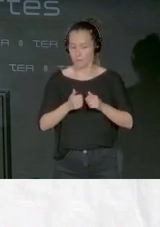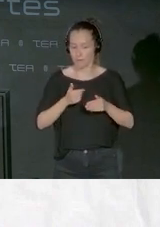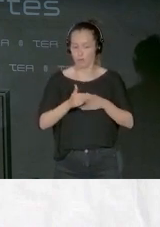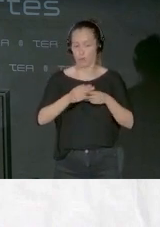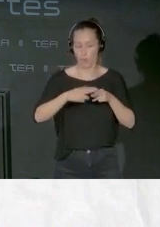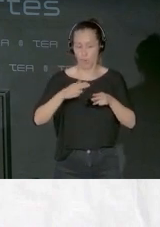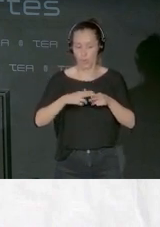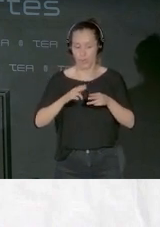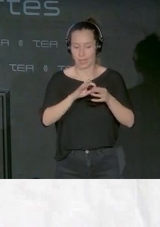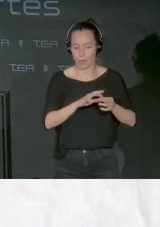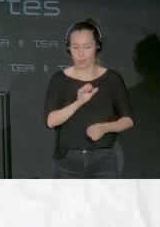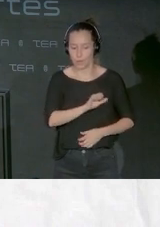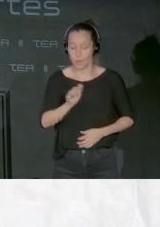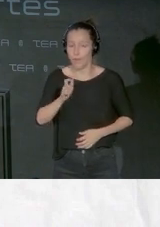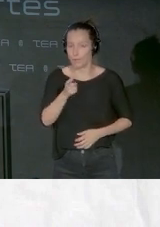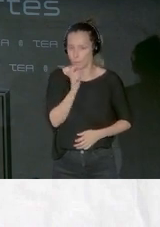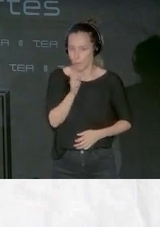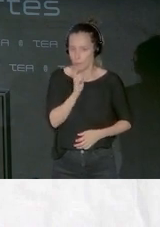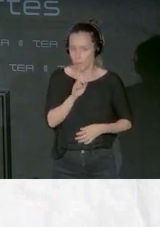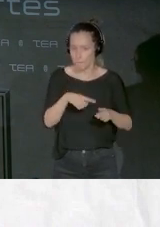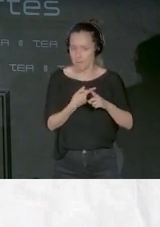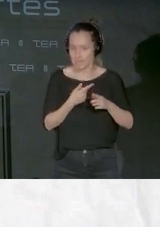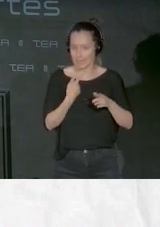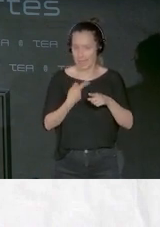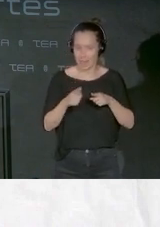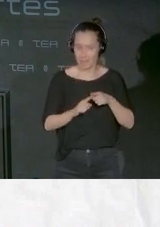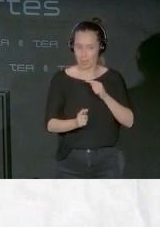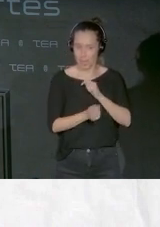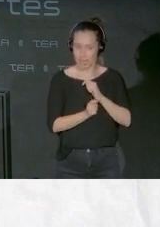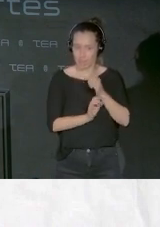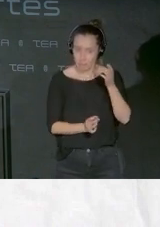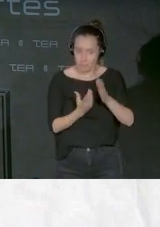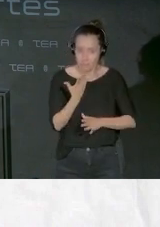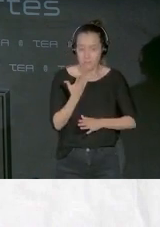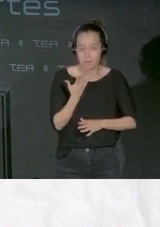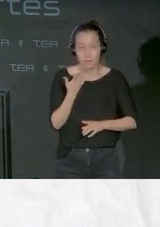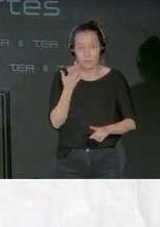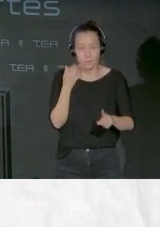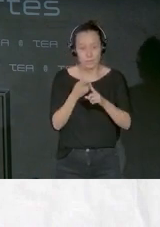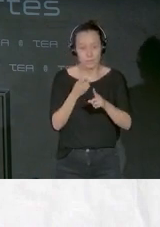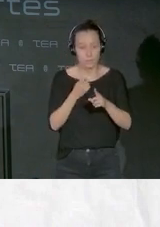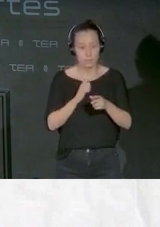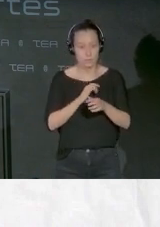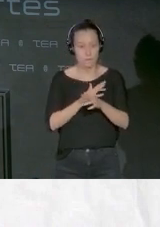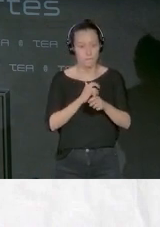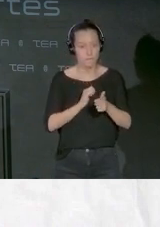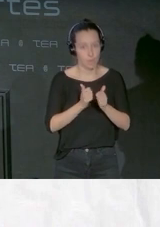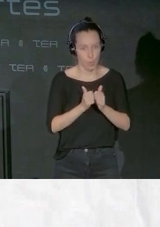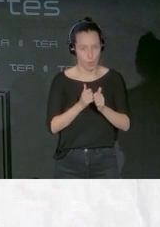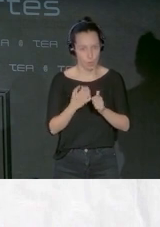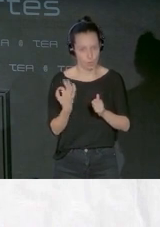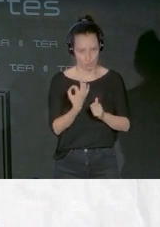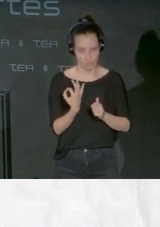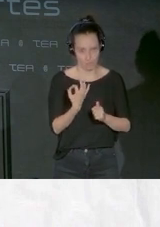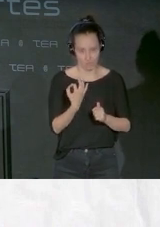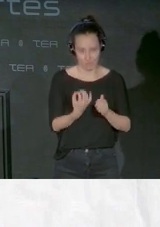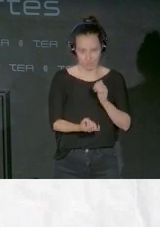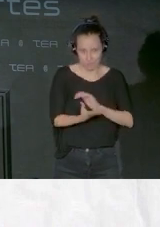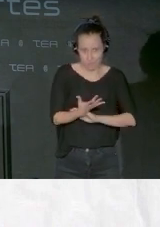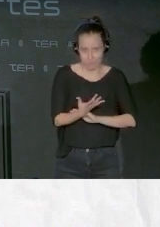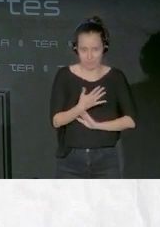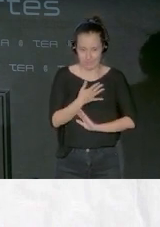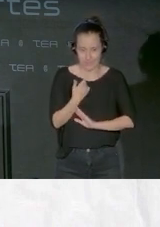affecting video games in the future. So that's a really important recommendation as well, which is kind of cross-cutting for all the